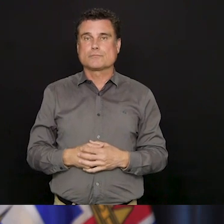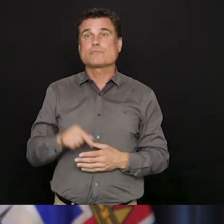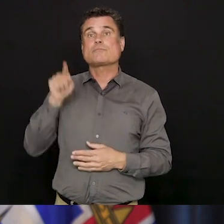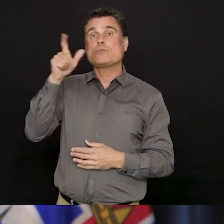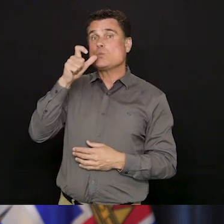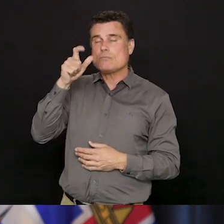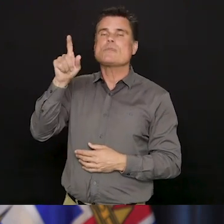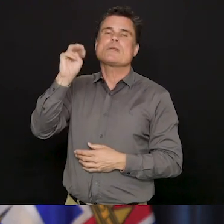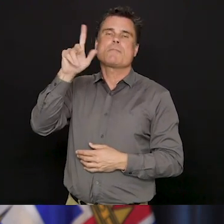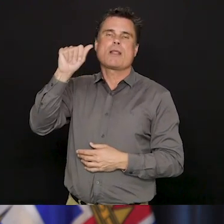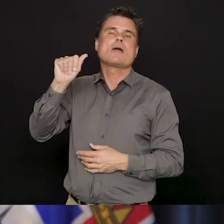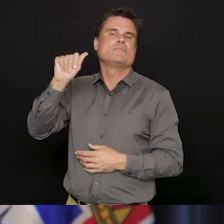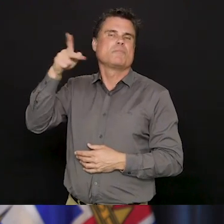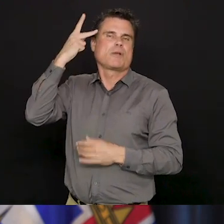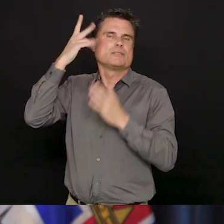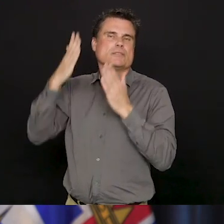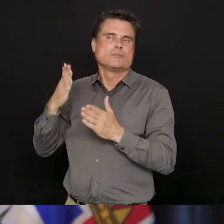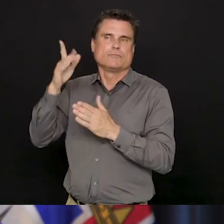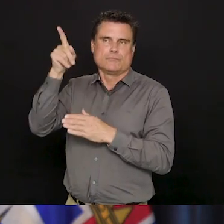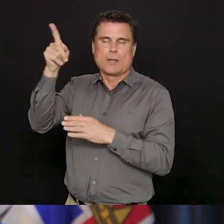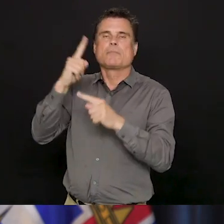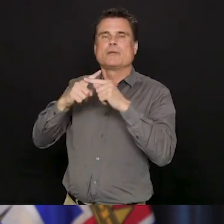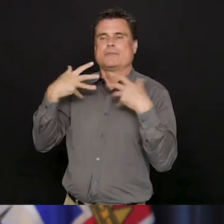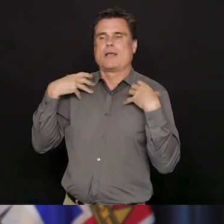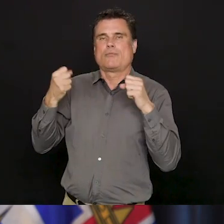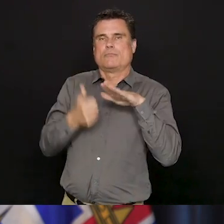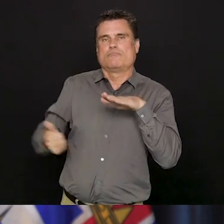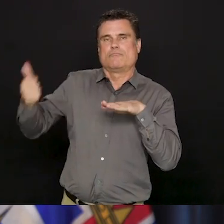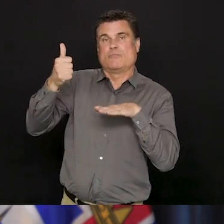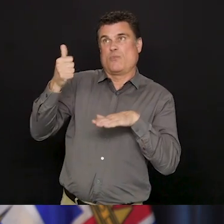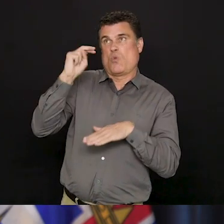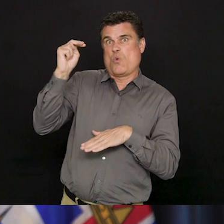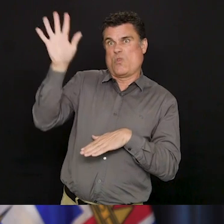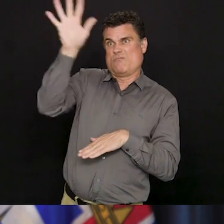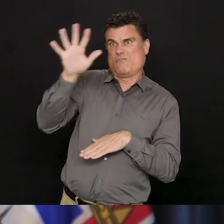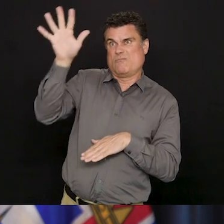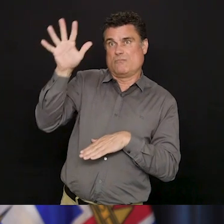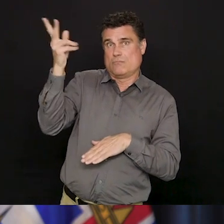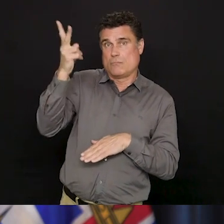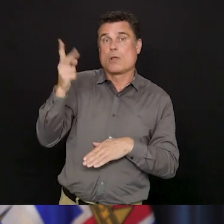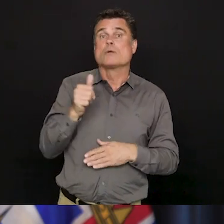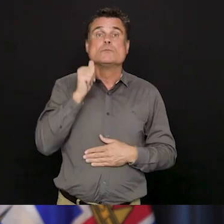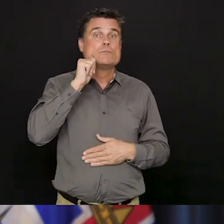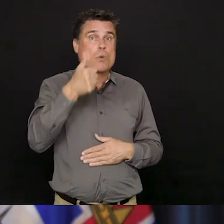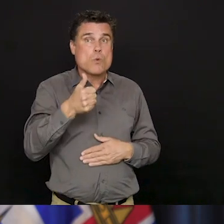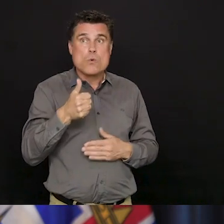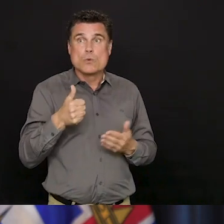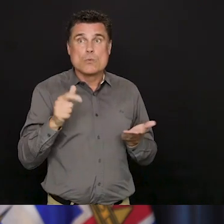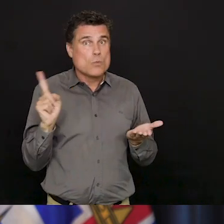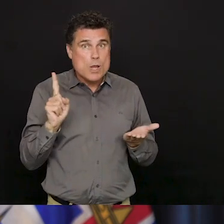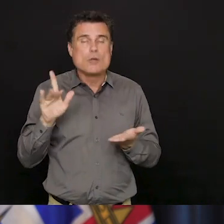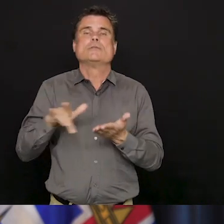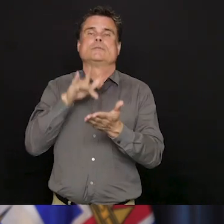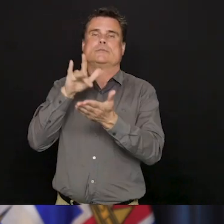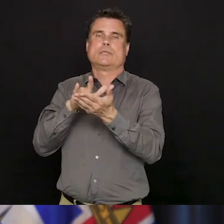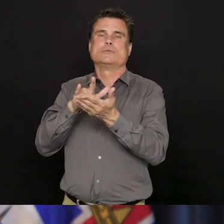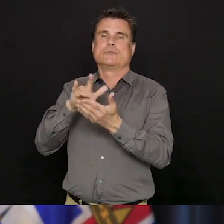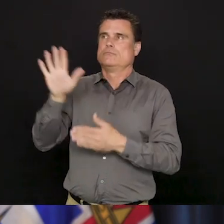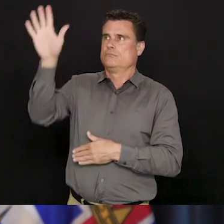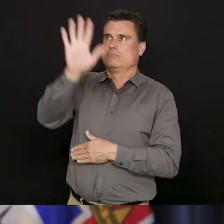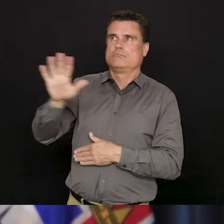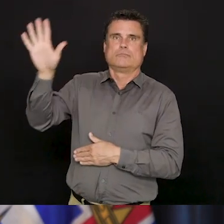say, in Northern Health. And that tomorrow, April 23rd, in Interior Health, Katrina Conroy, I should say, and Norm